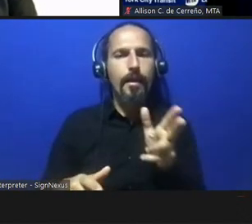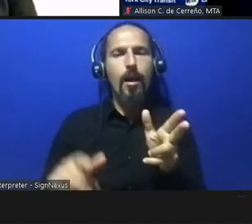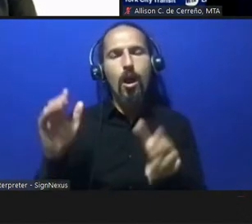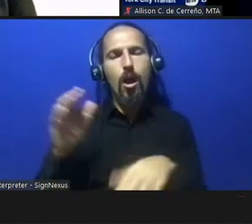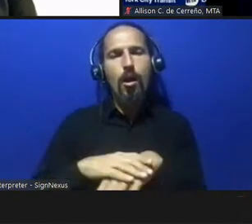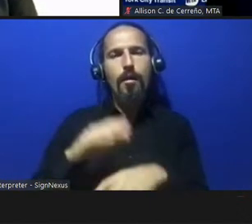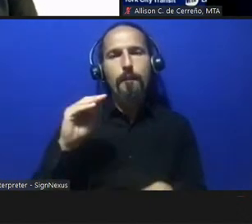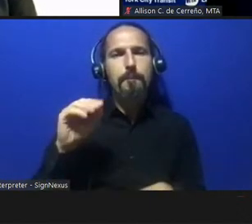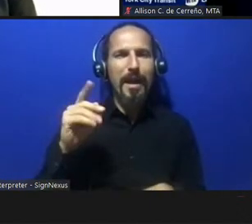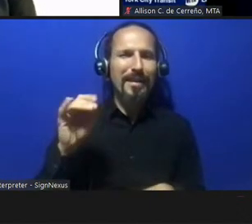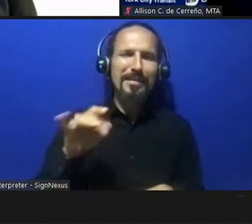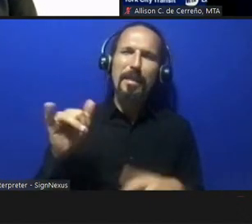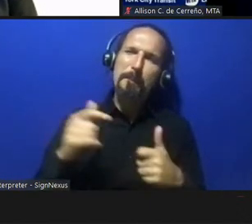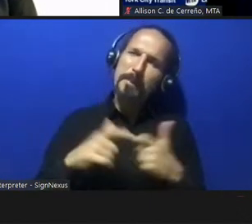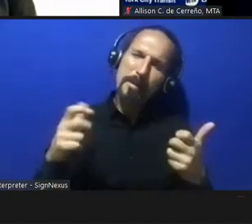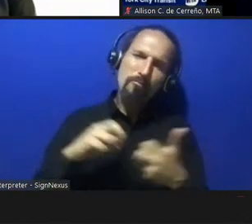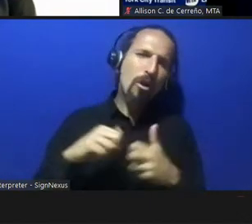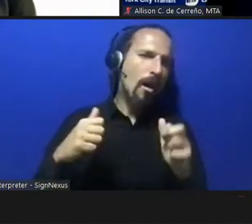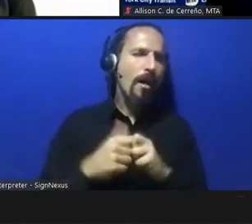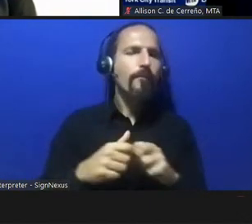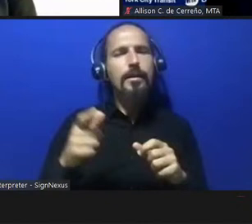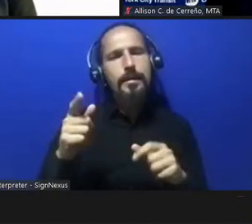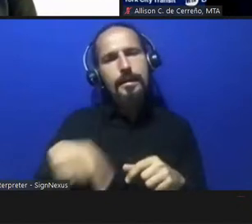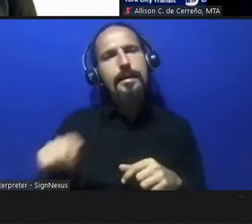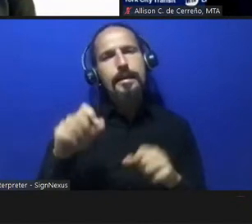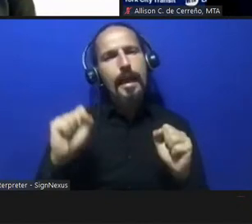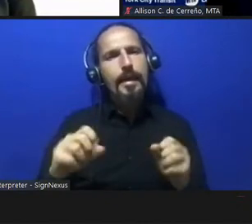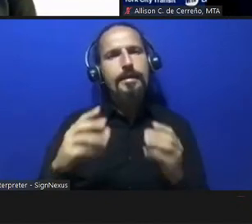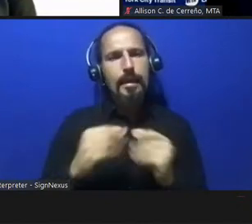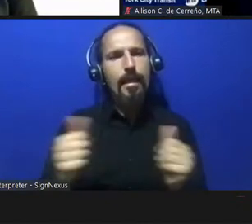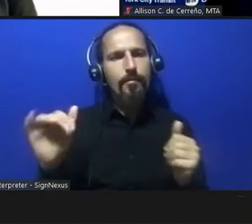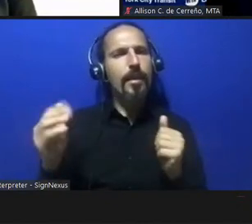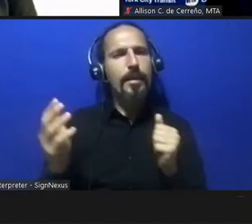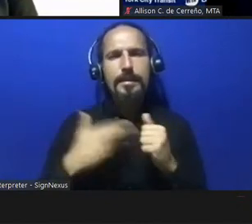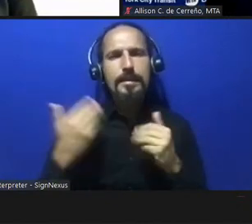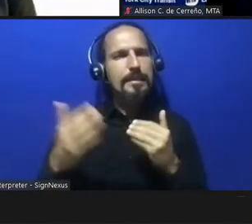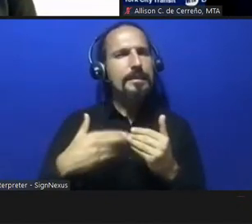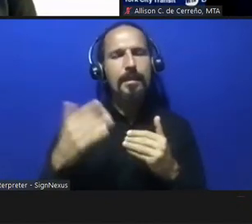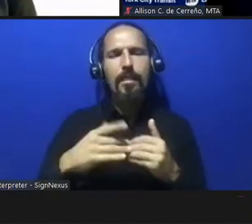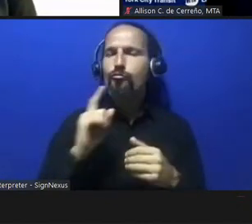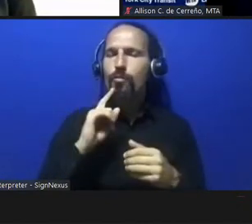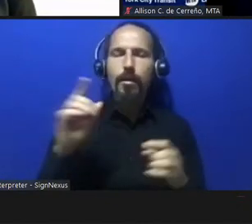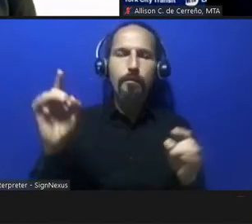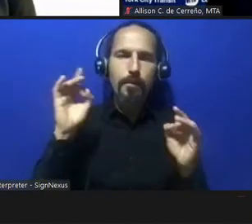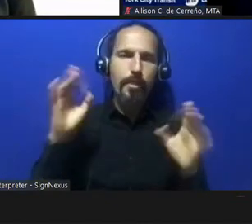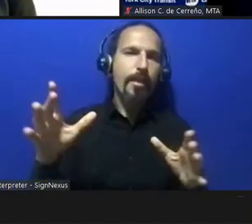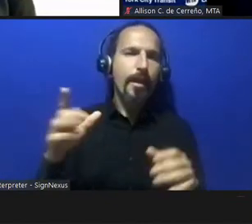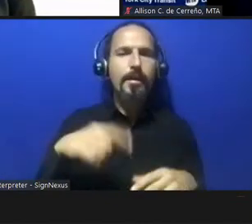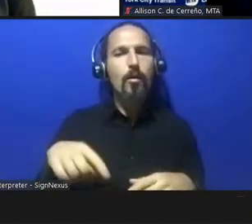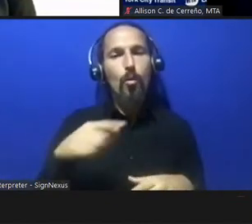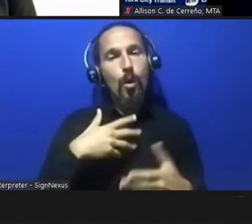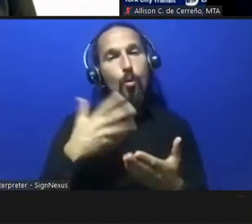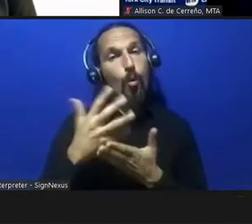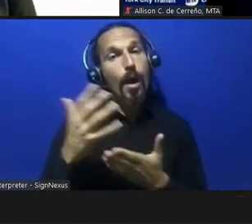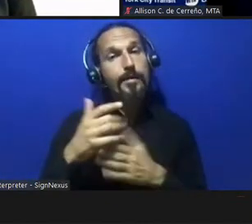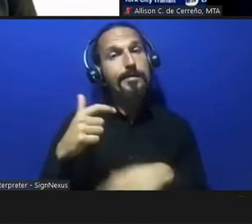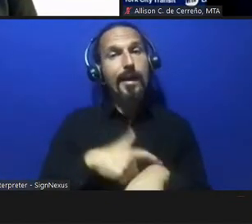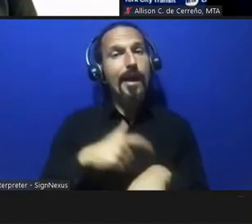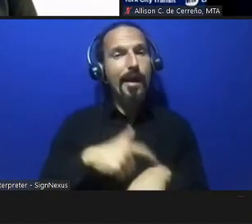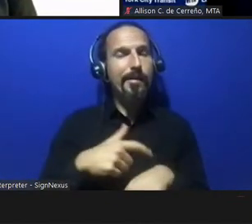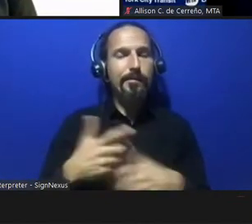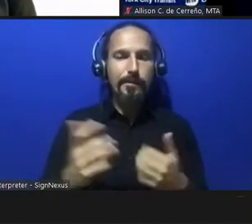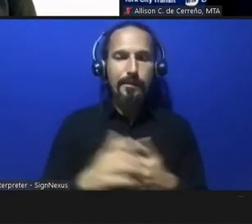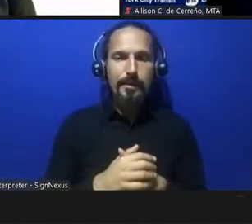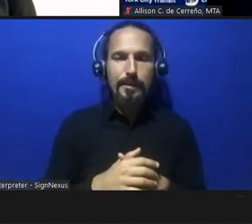okay this is a big problem there's so much things that can be solved that are so easily done there it's pathetic that this is what we're wasting we're putting all our efforts to all